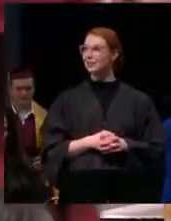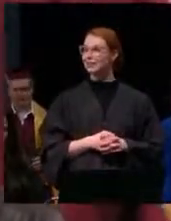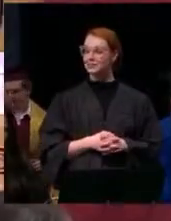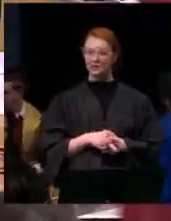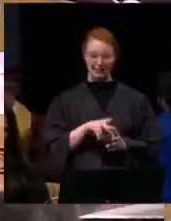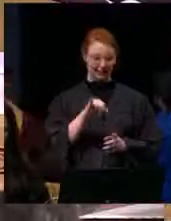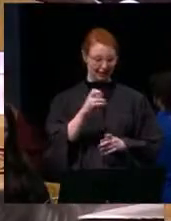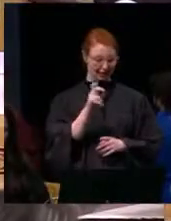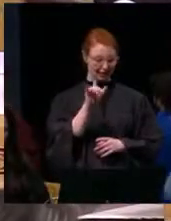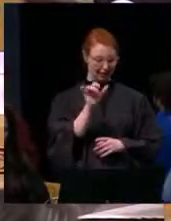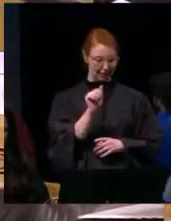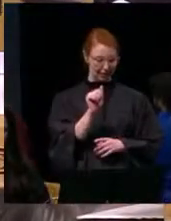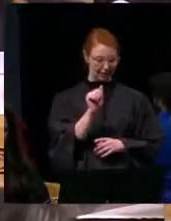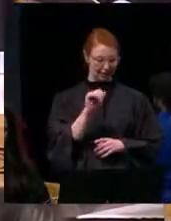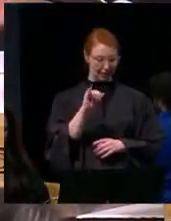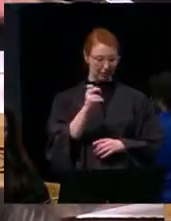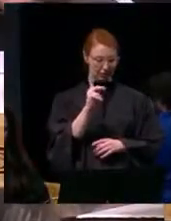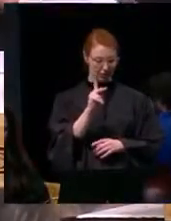Jack Bob.